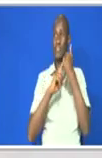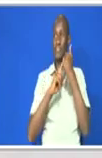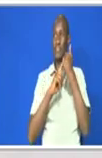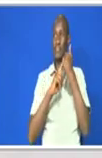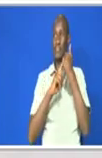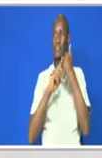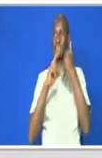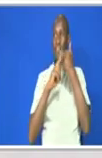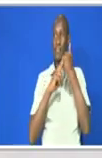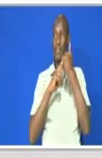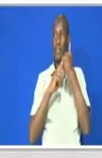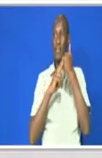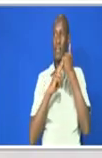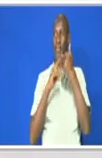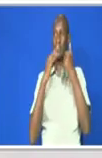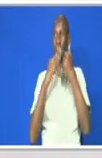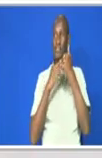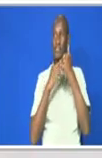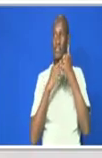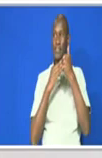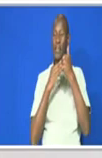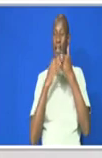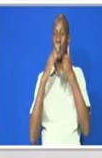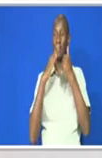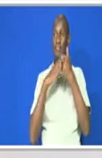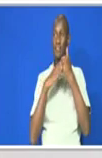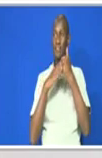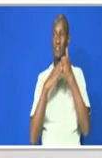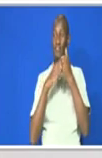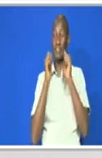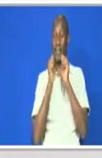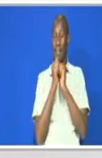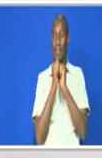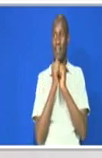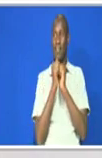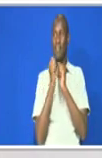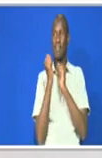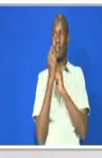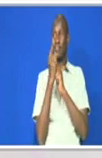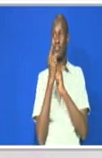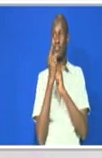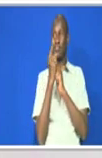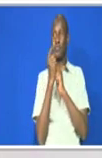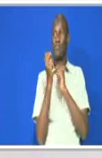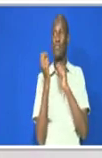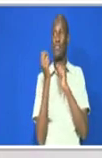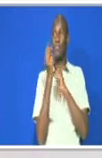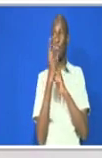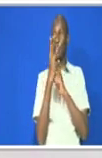6, 7, 8, 9, 10, 11,